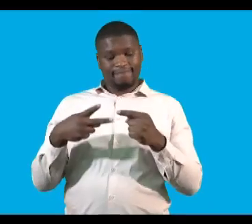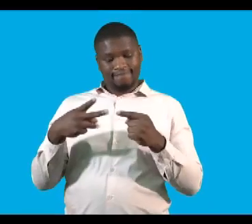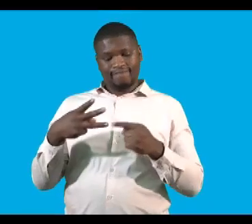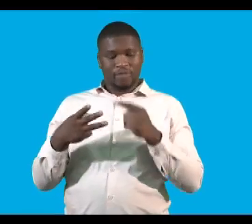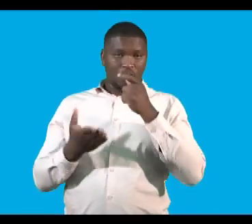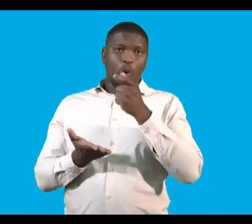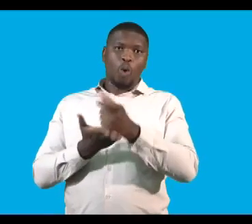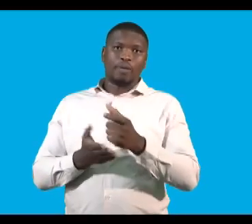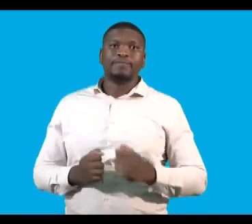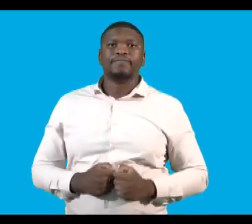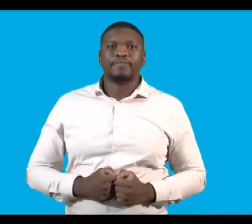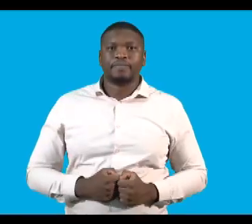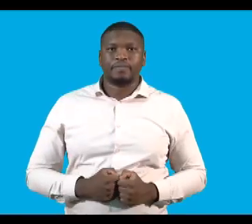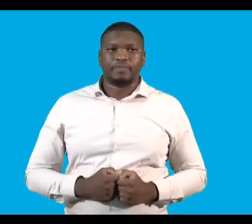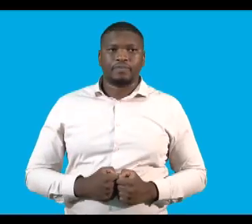comment.